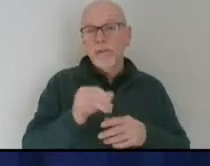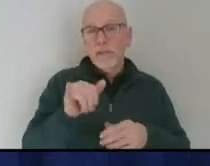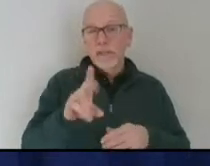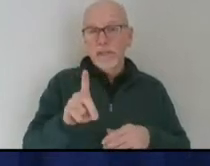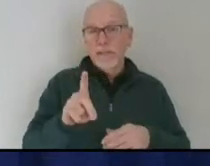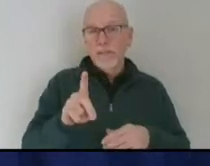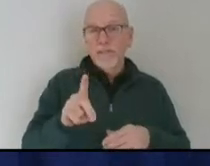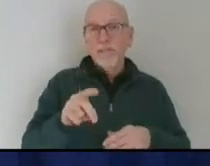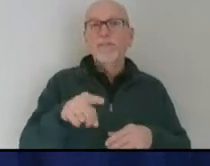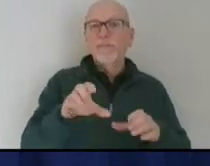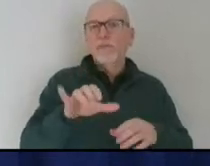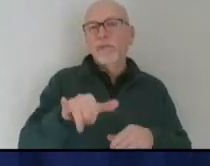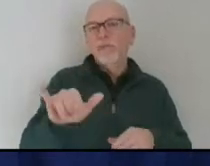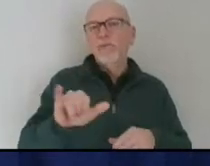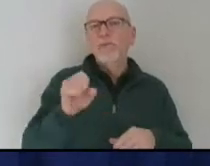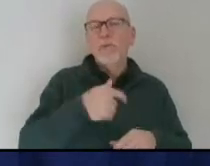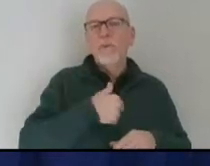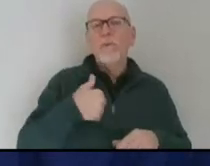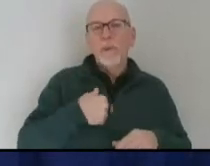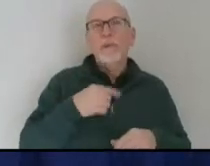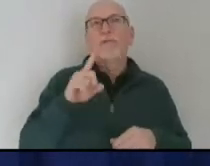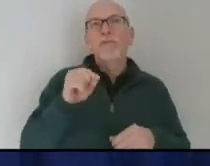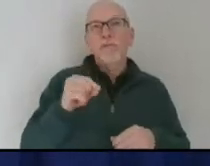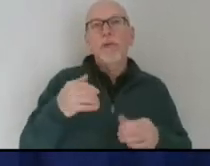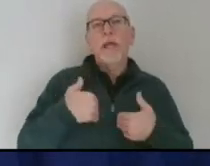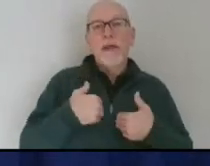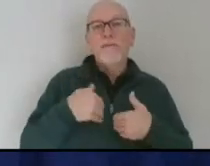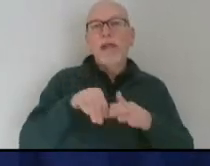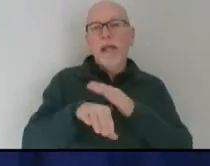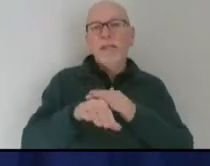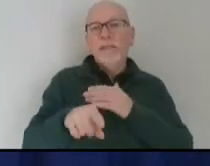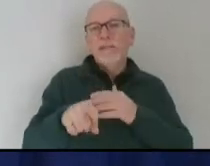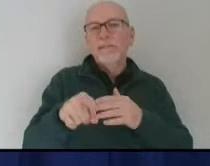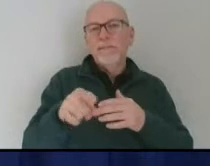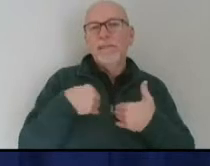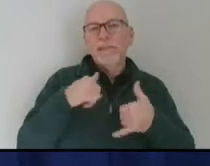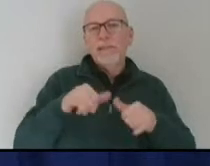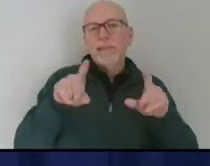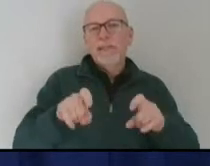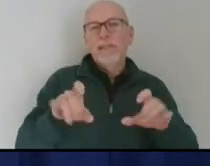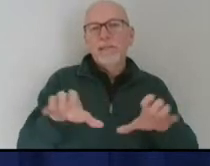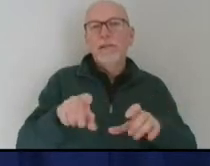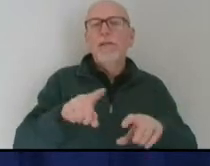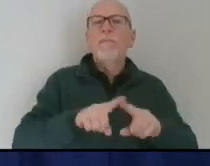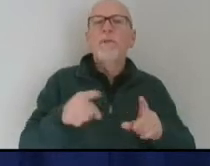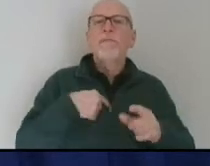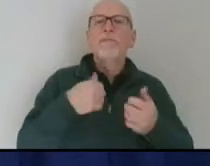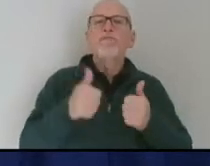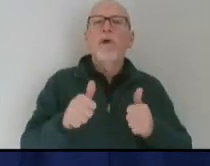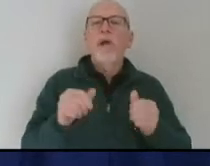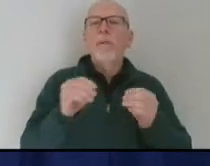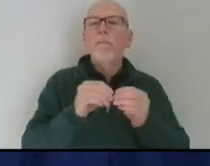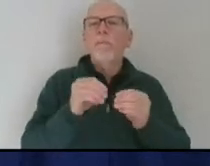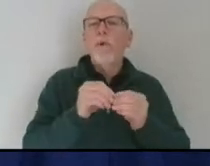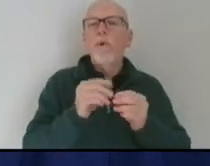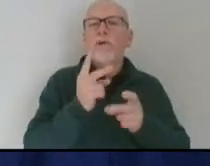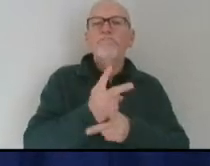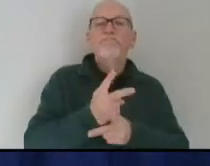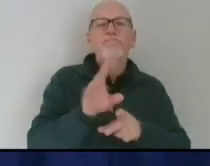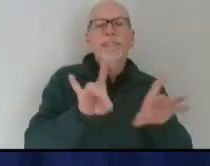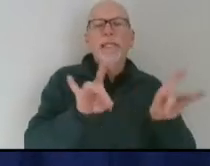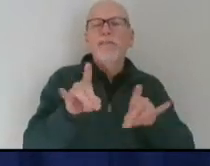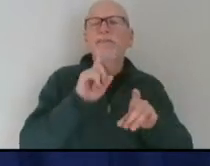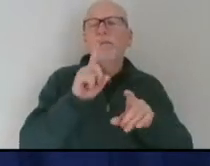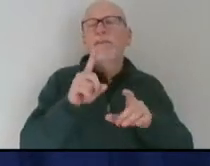that are doing that also. So we do definitely have access to get that testing done, but trying to be more selective based